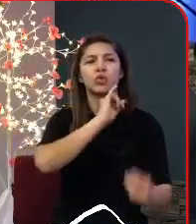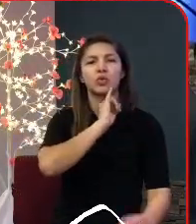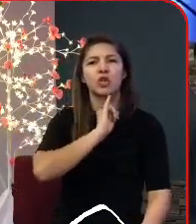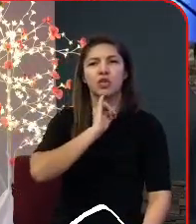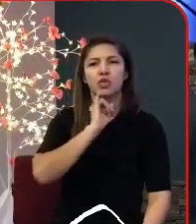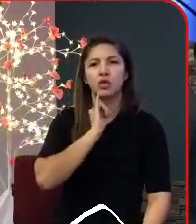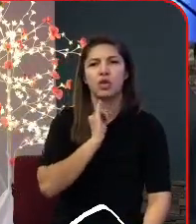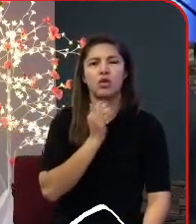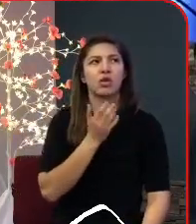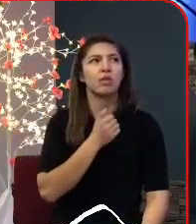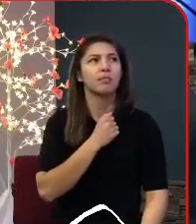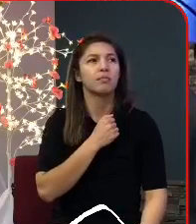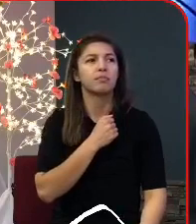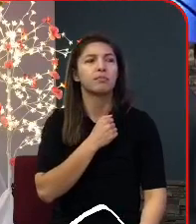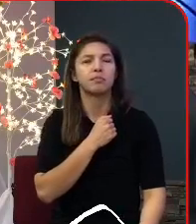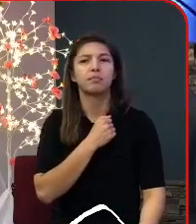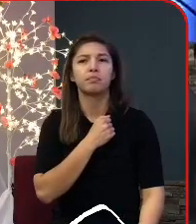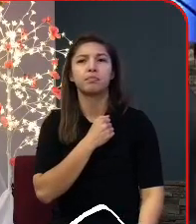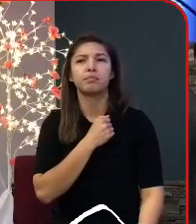during their